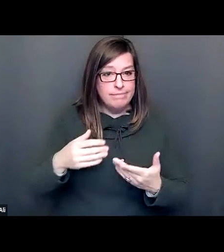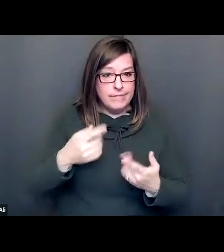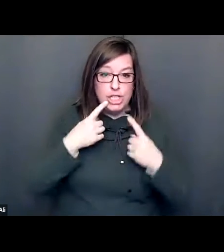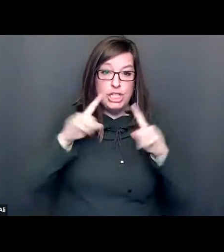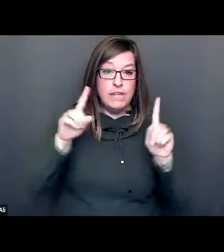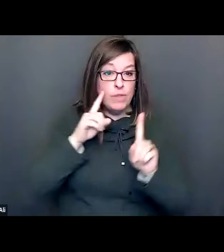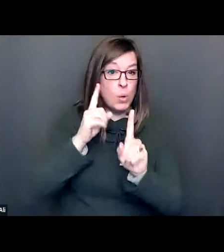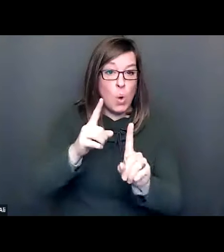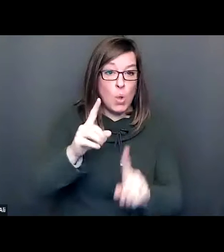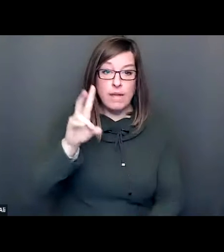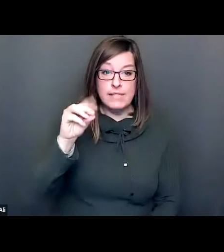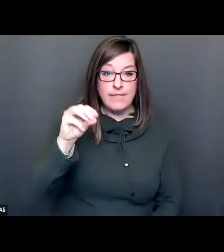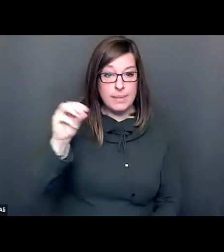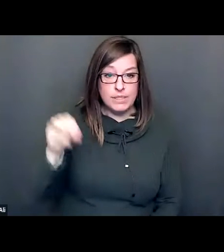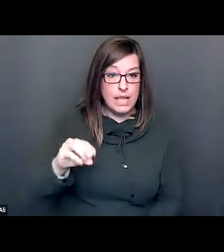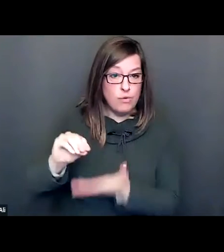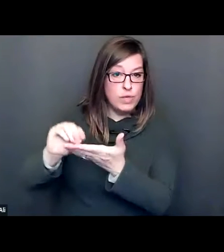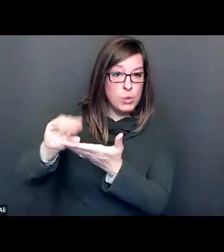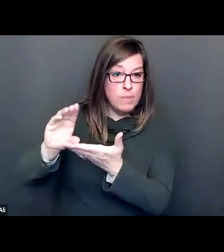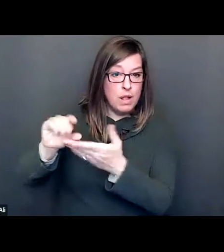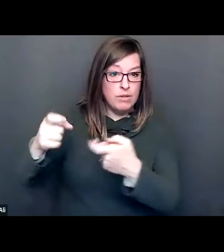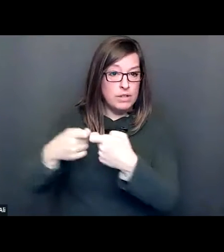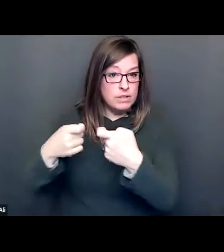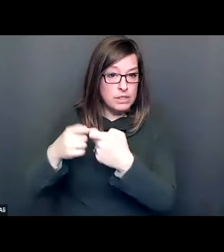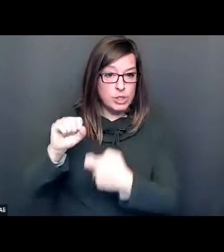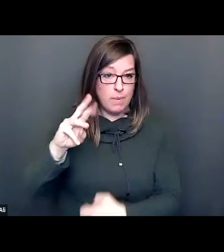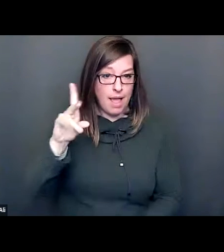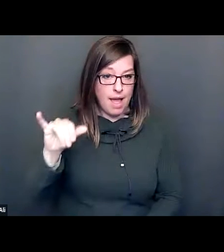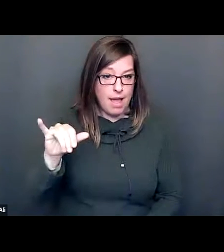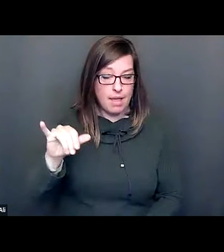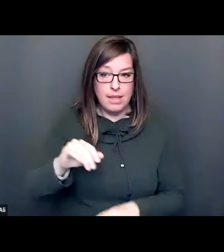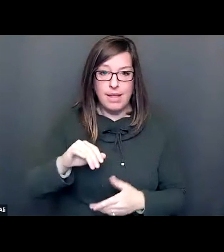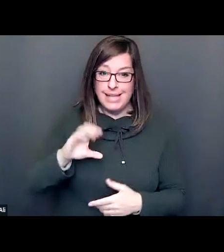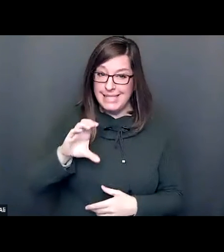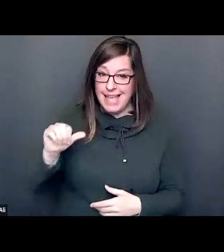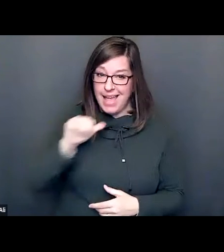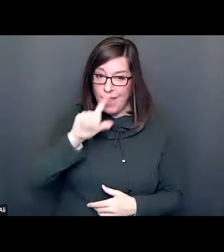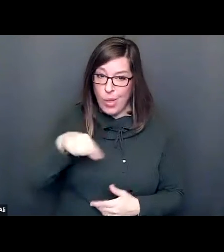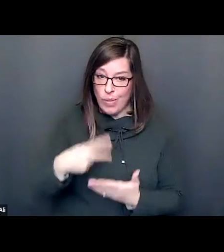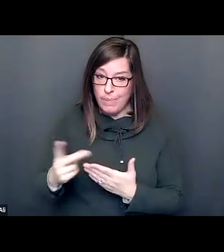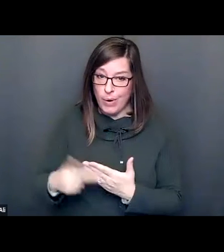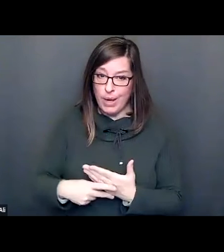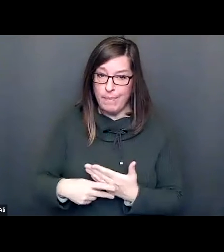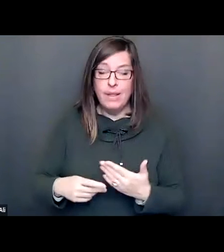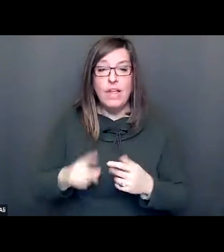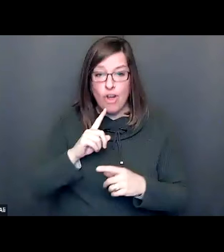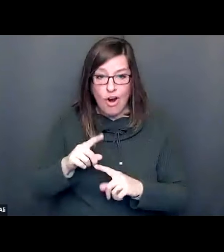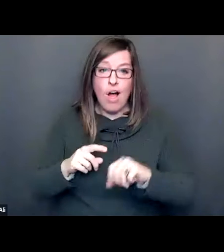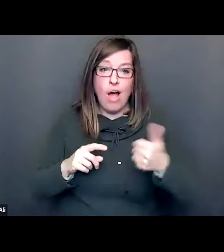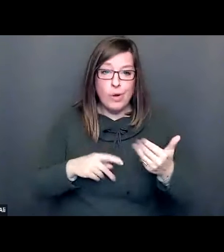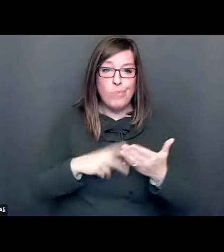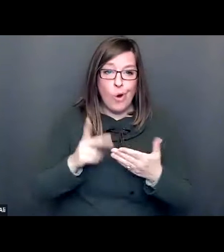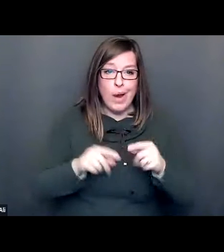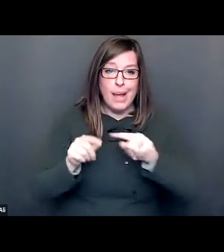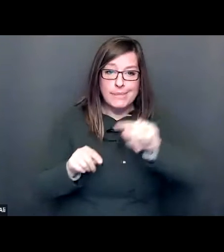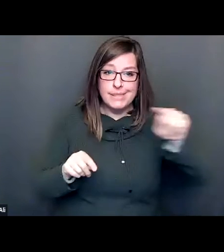70% renewable electricity supply. But it's not the only program that's being used. So something